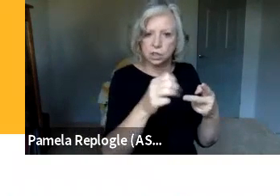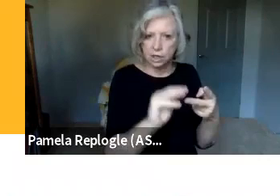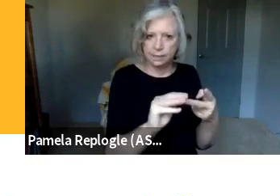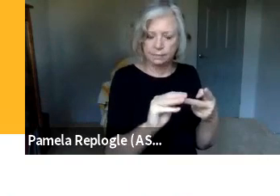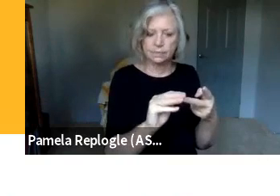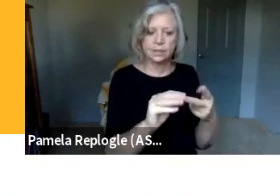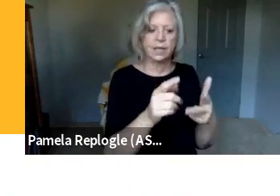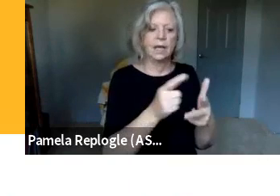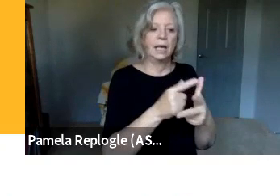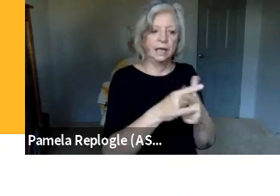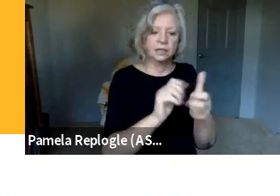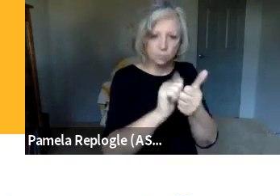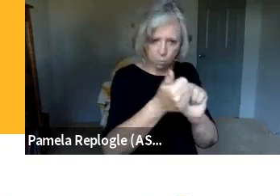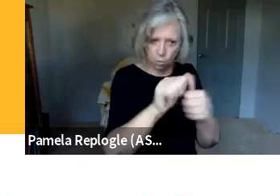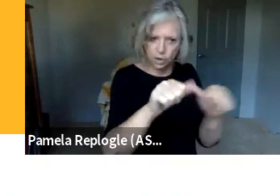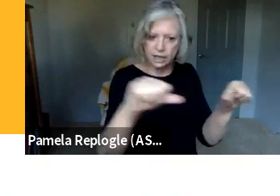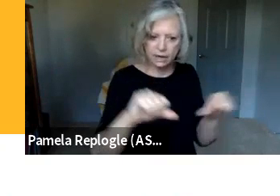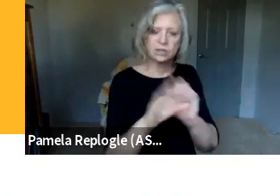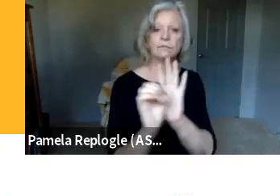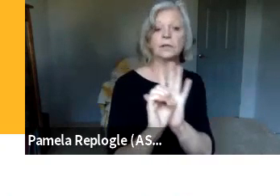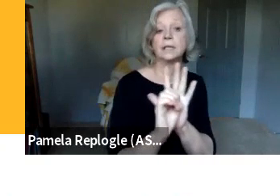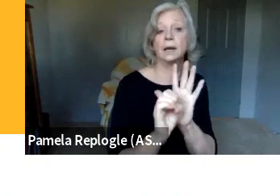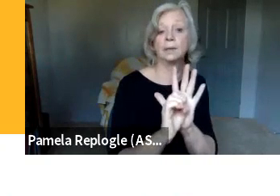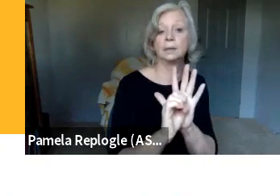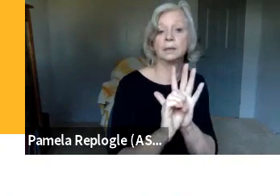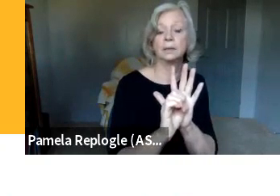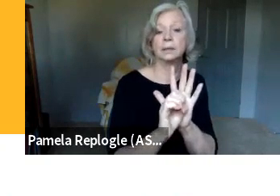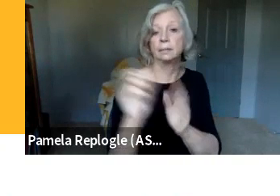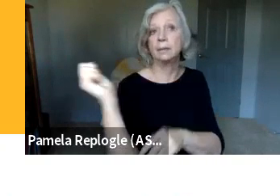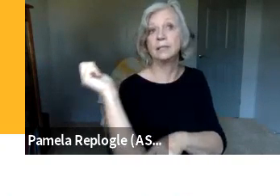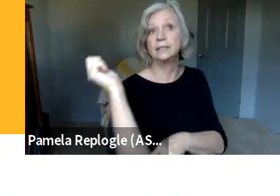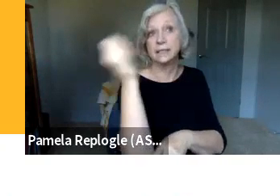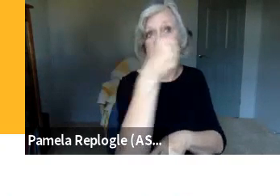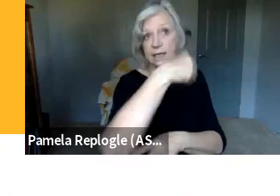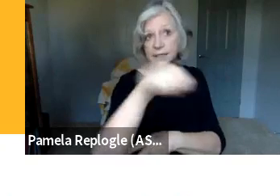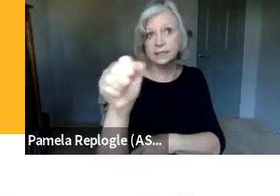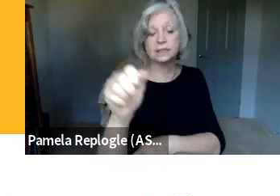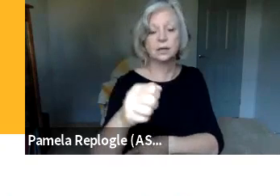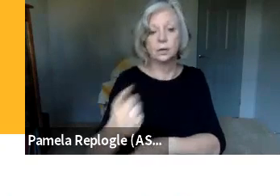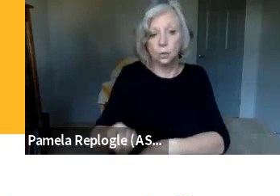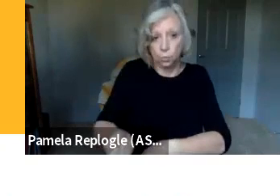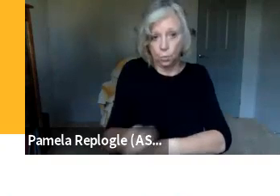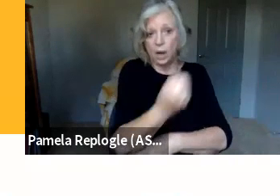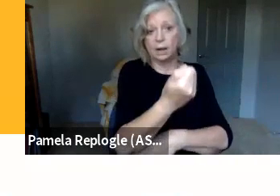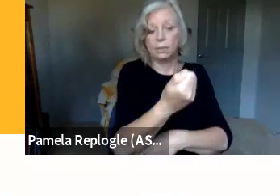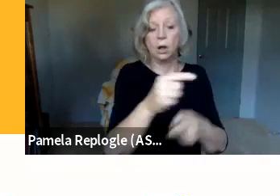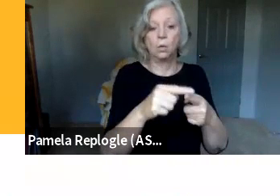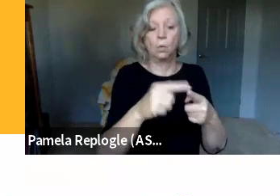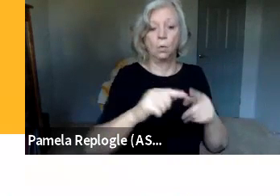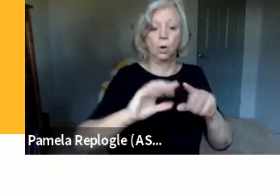sporting areas? For example, tennis, racquetball, or basketball